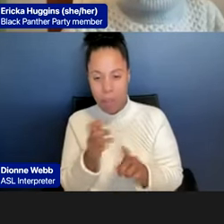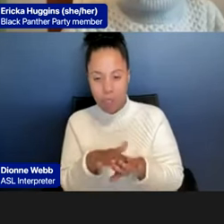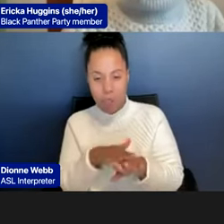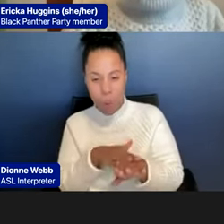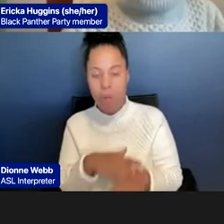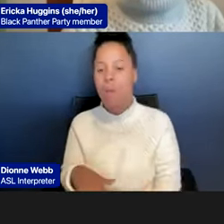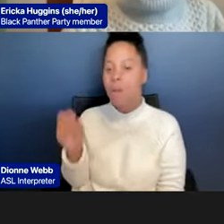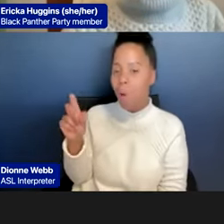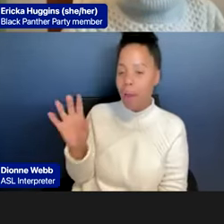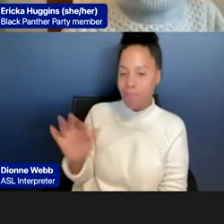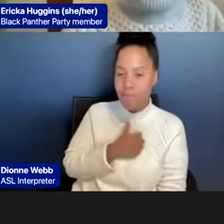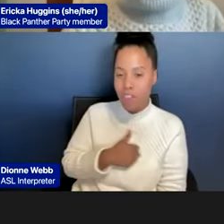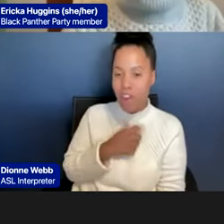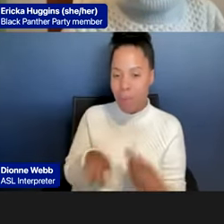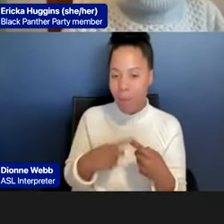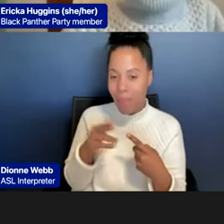that.